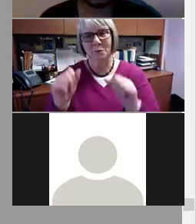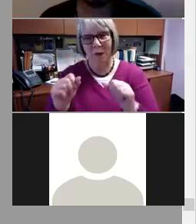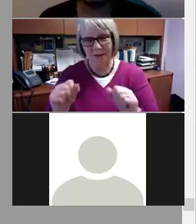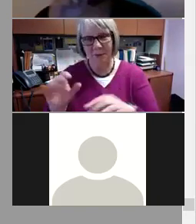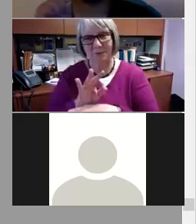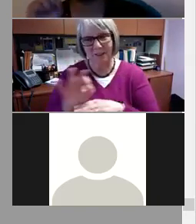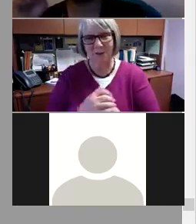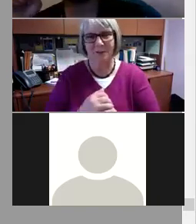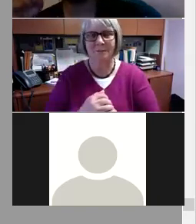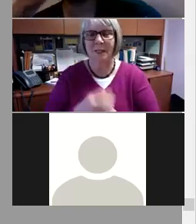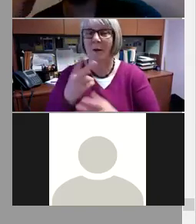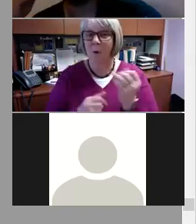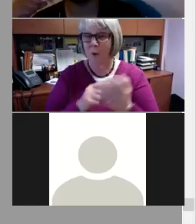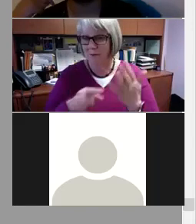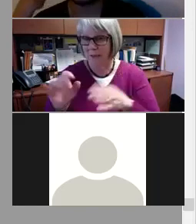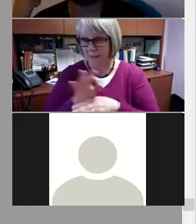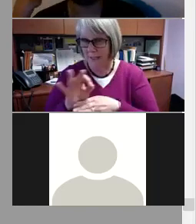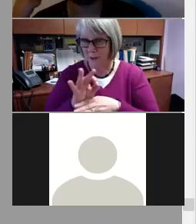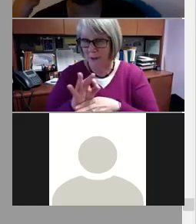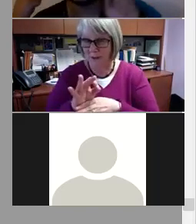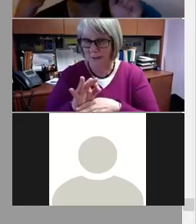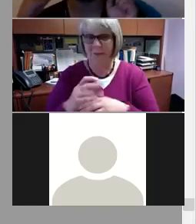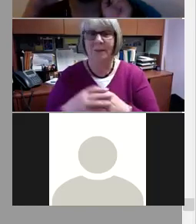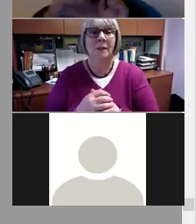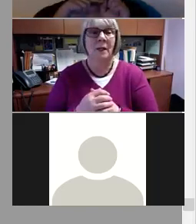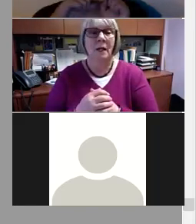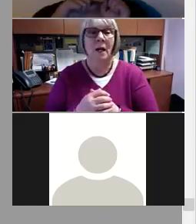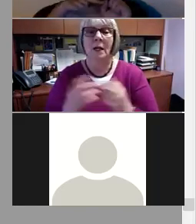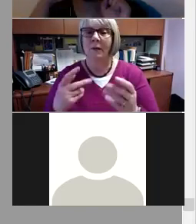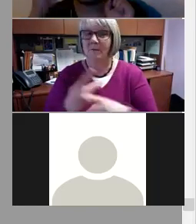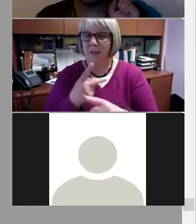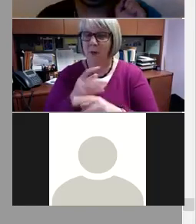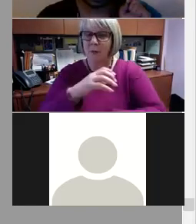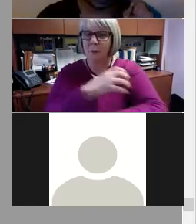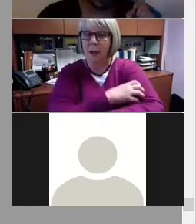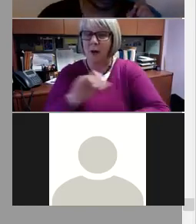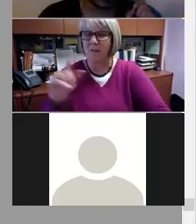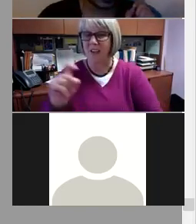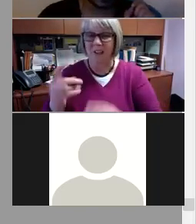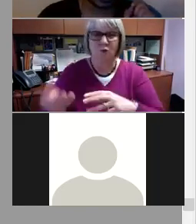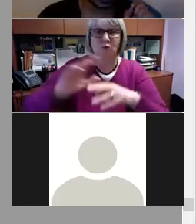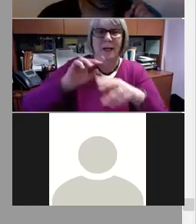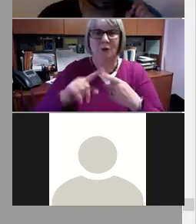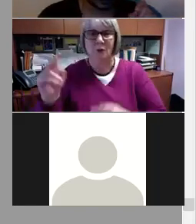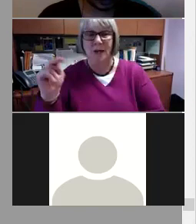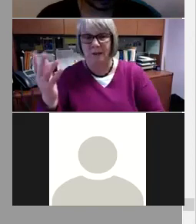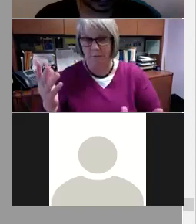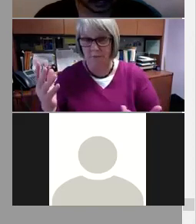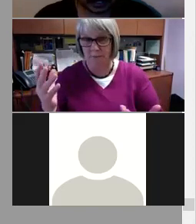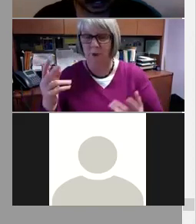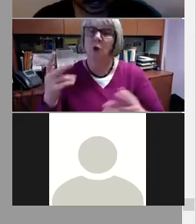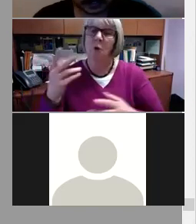functions. Both of these functions compute the power of x raised to the power of n. So both of these functions